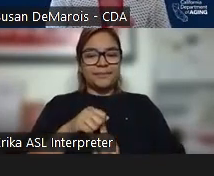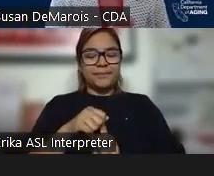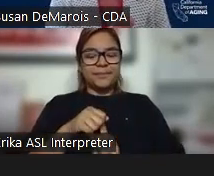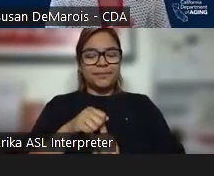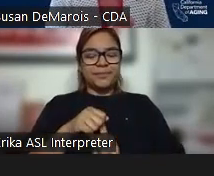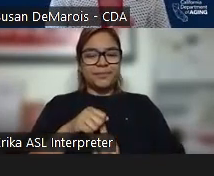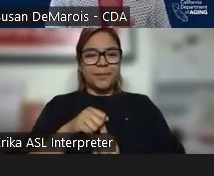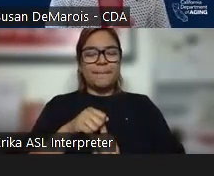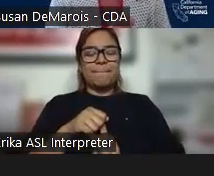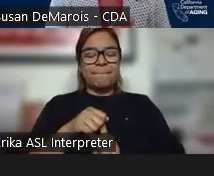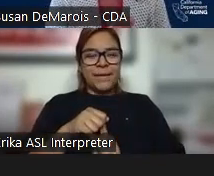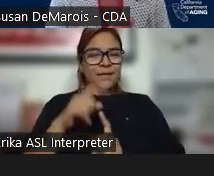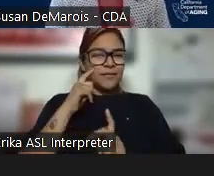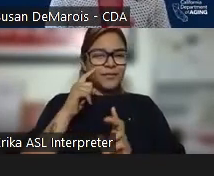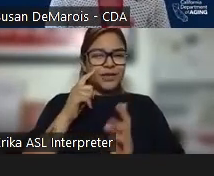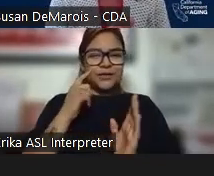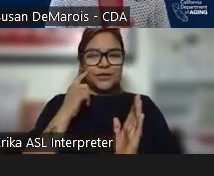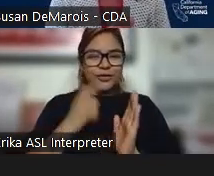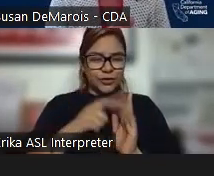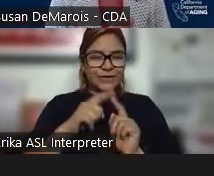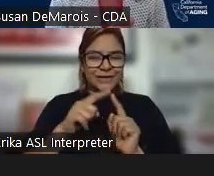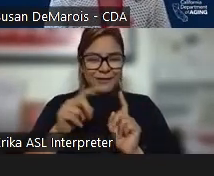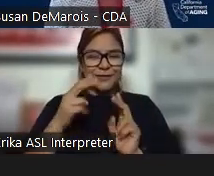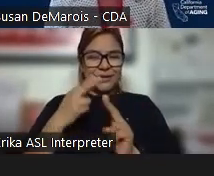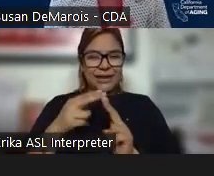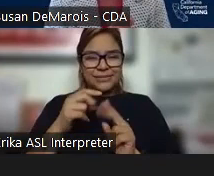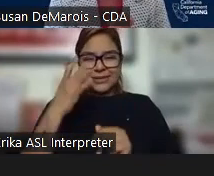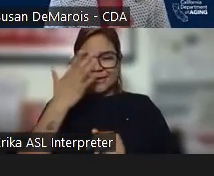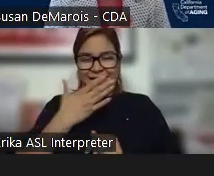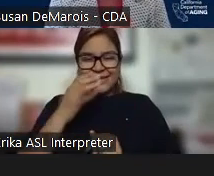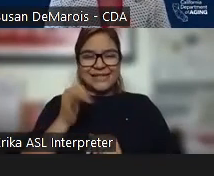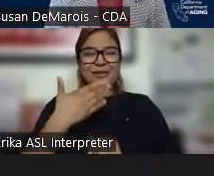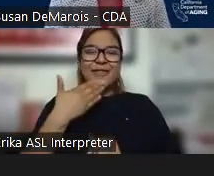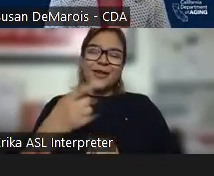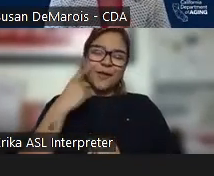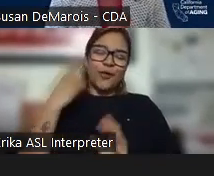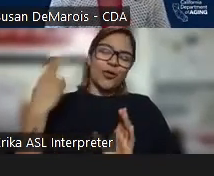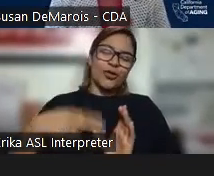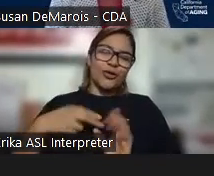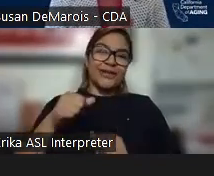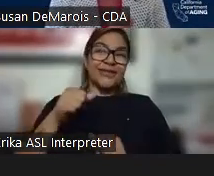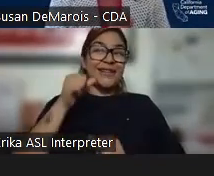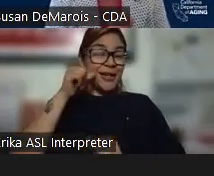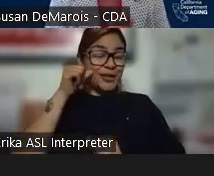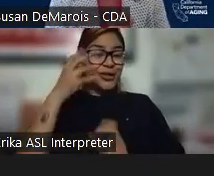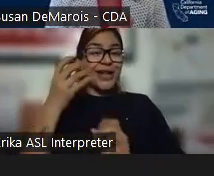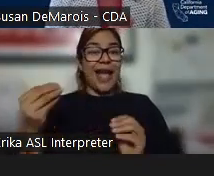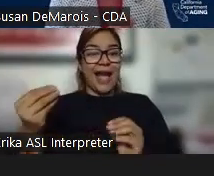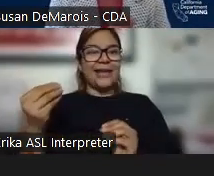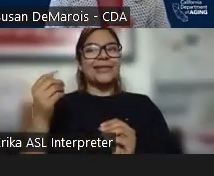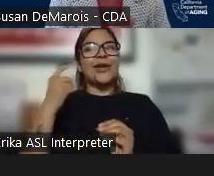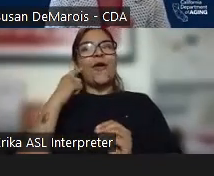Community-Based Services Gap Analysis and Roadmap Initiative. Thank you all for joining yesterday and for being part of that work,